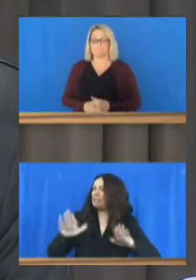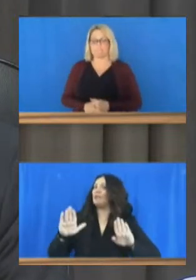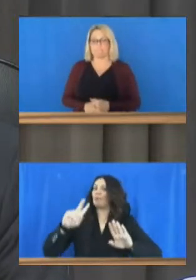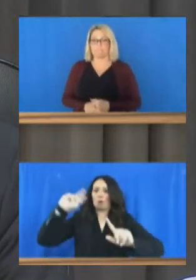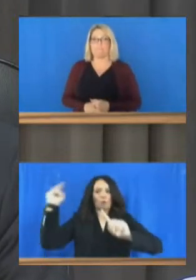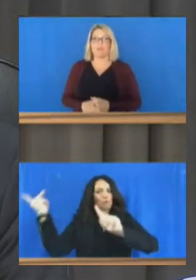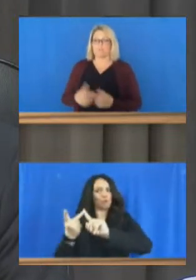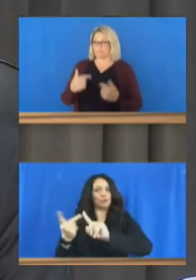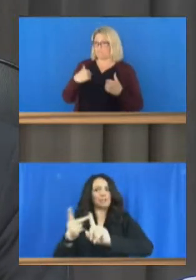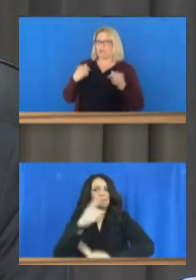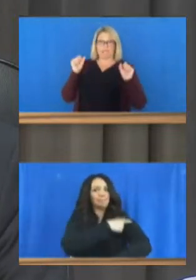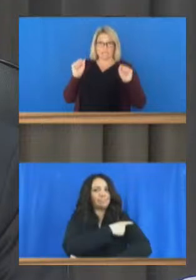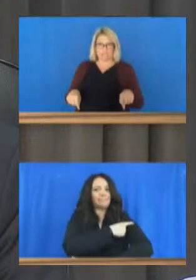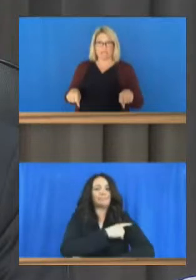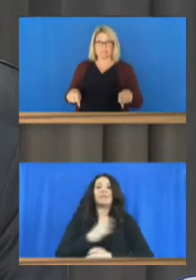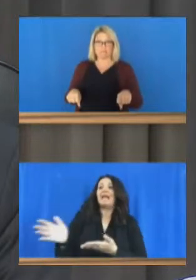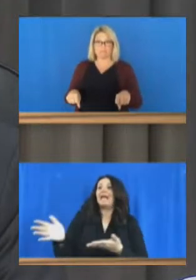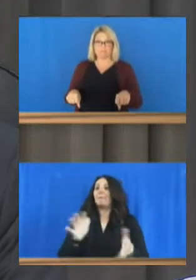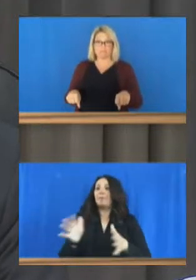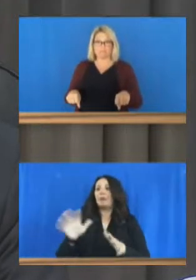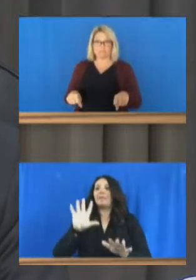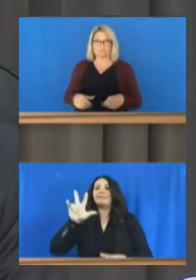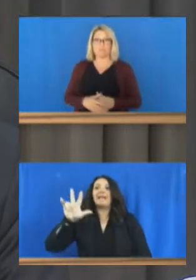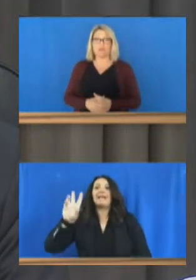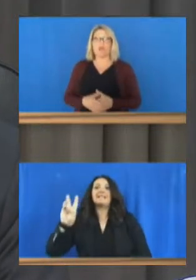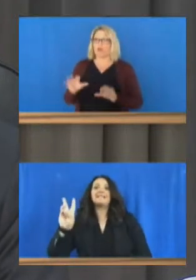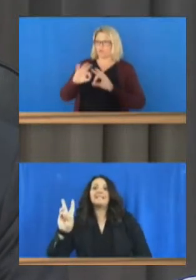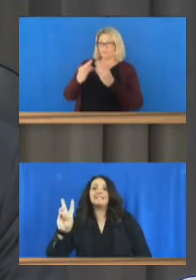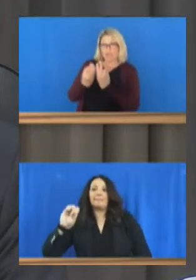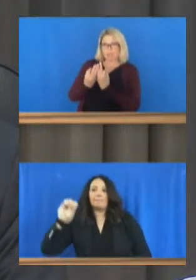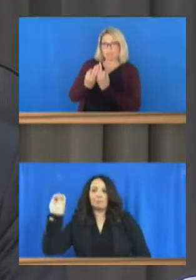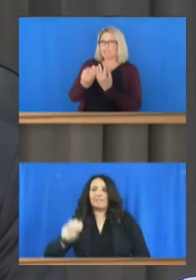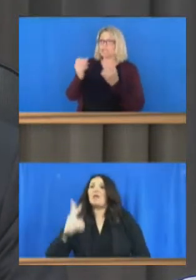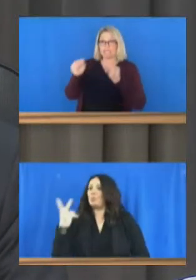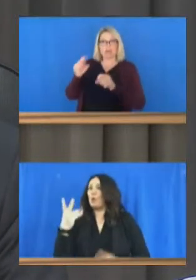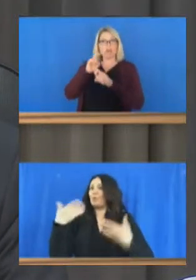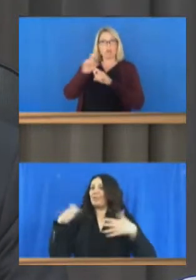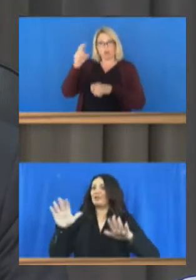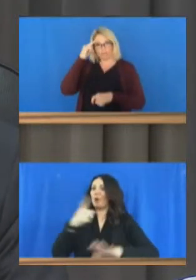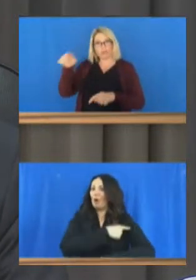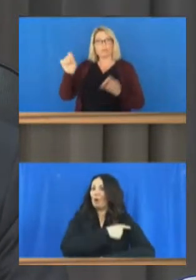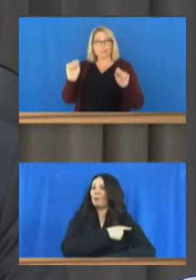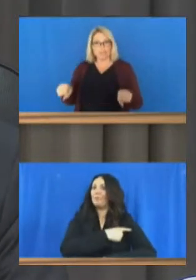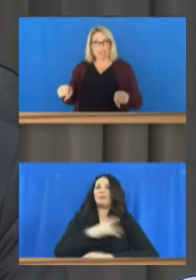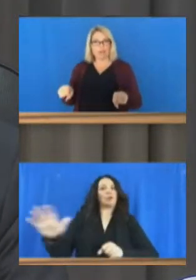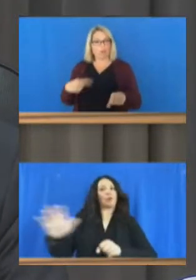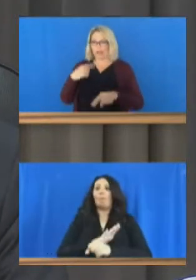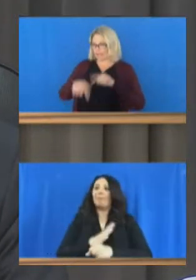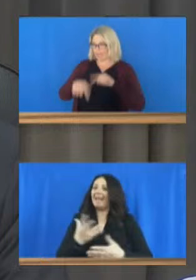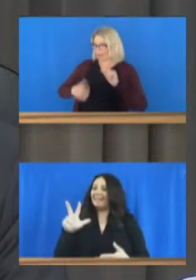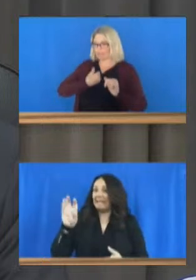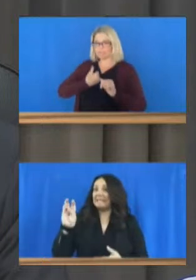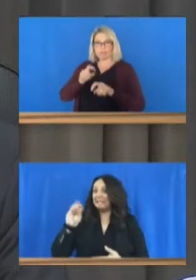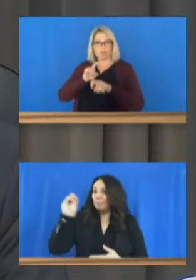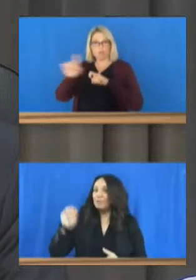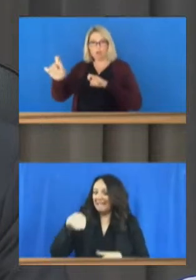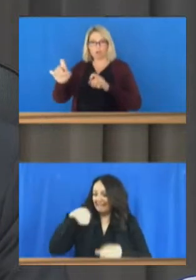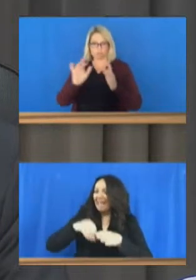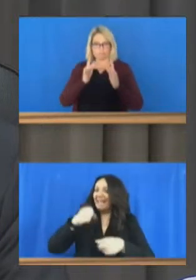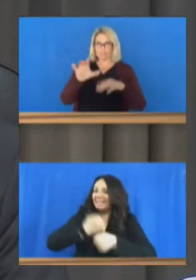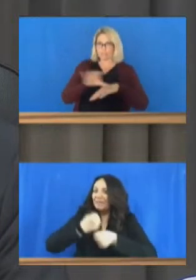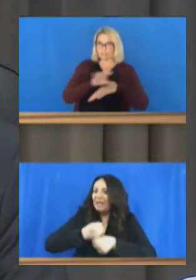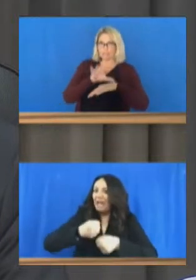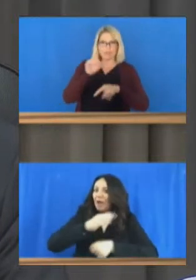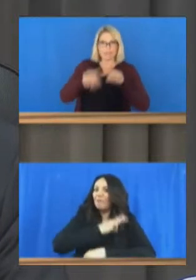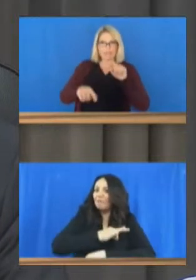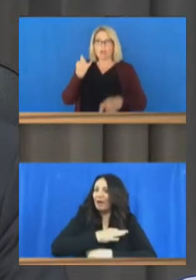or make that call to 1-833-437-1424. If you have a vaccination appointment that you cannot attend because you've